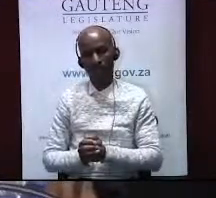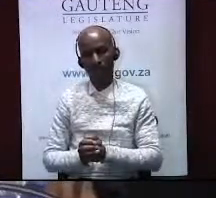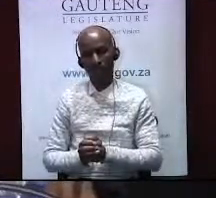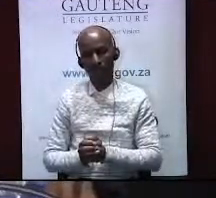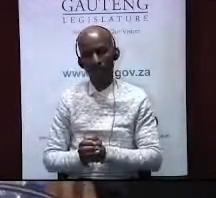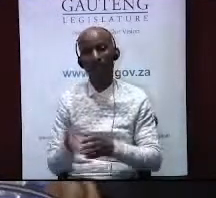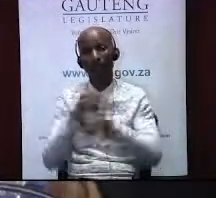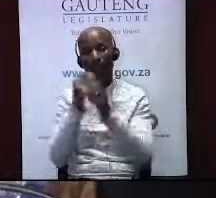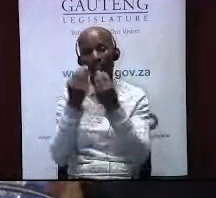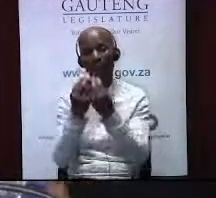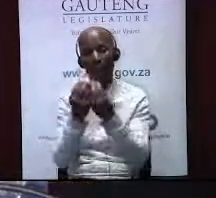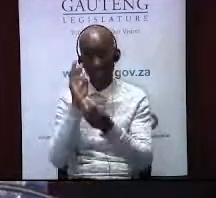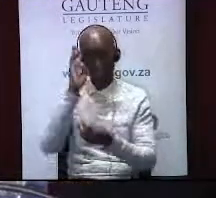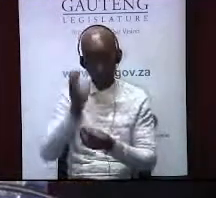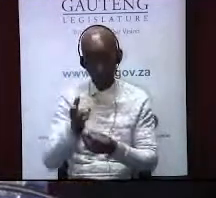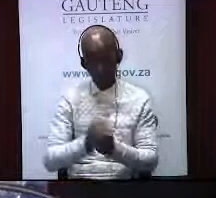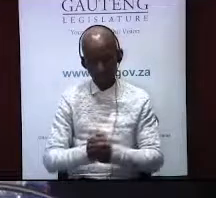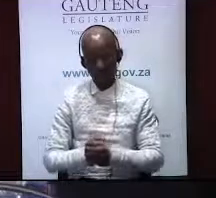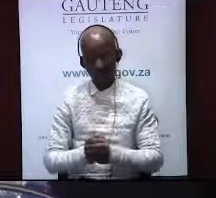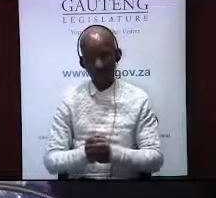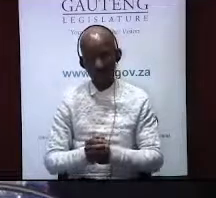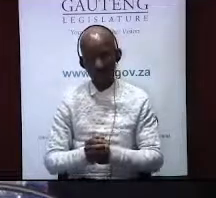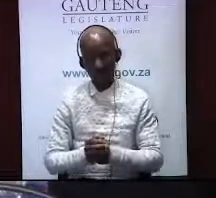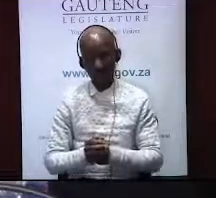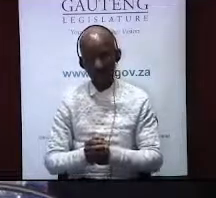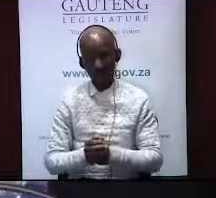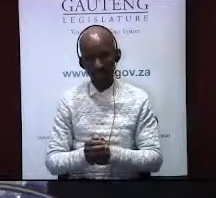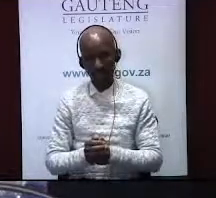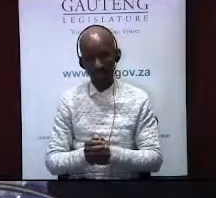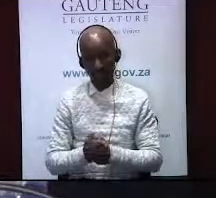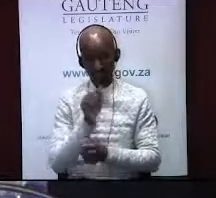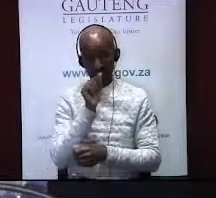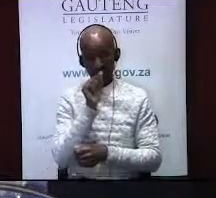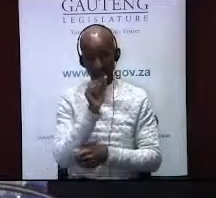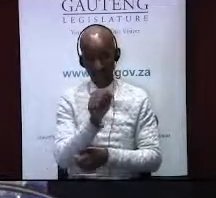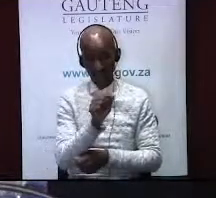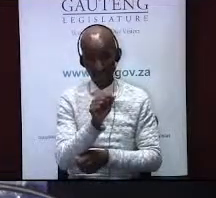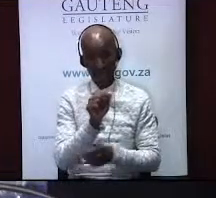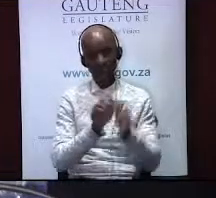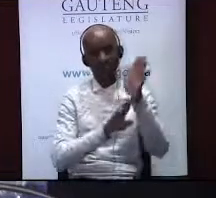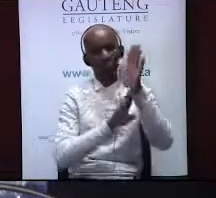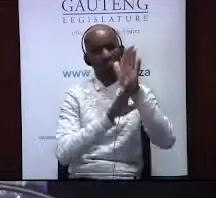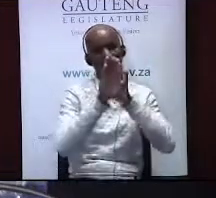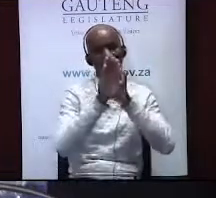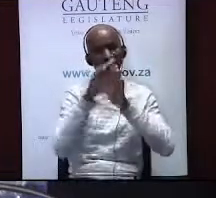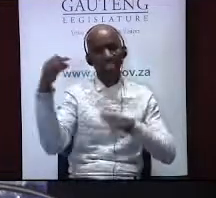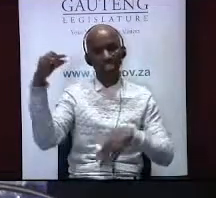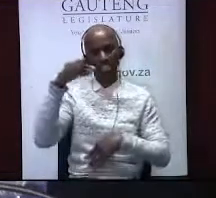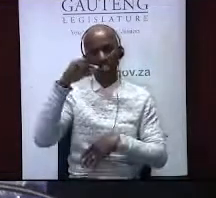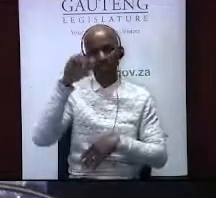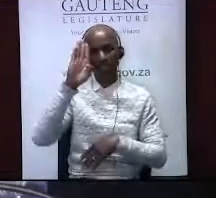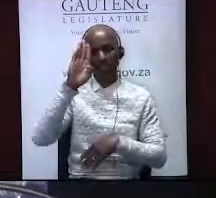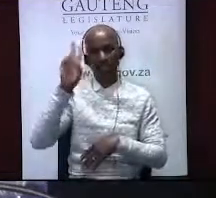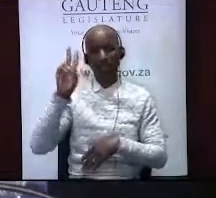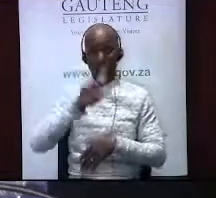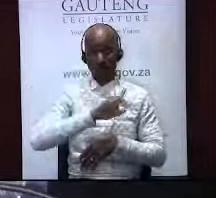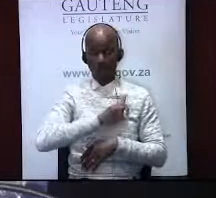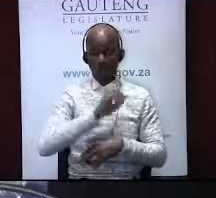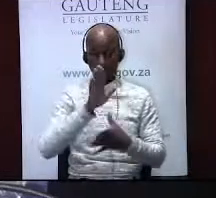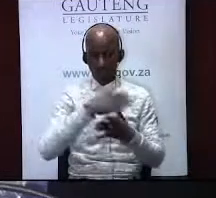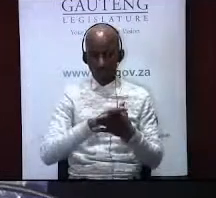scarcity. There is an increase in gender-based violence because